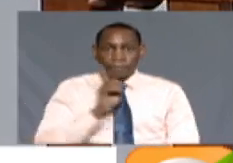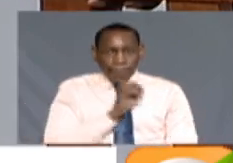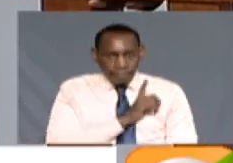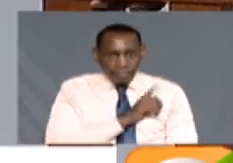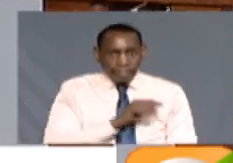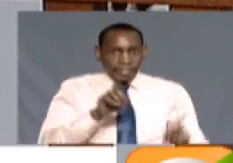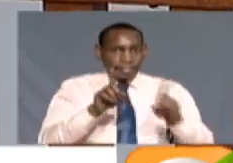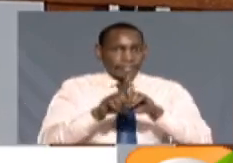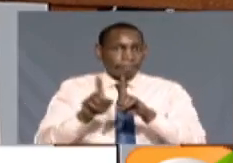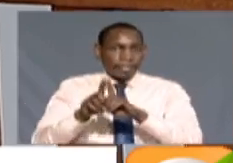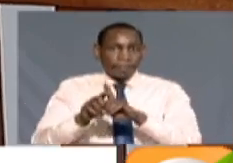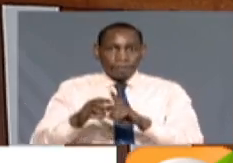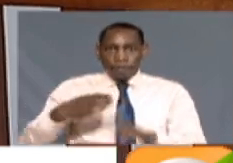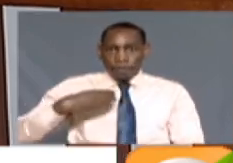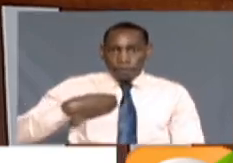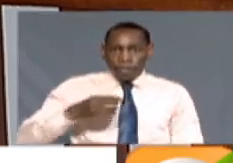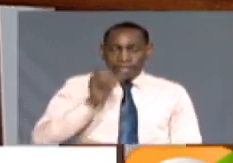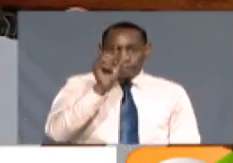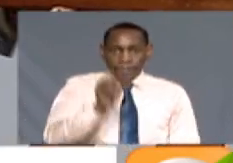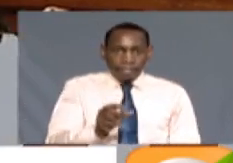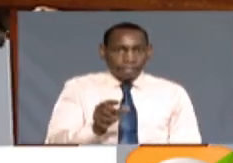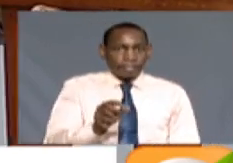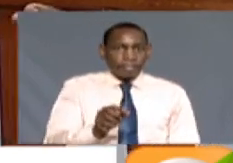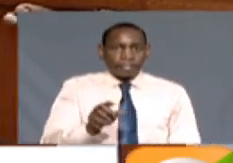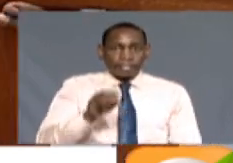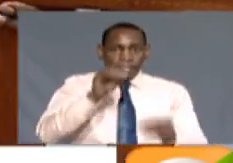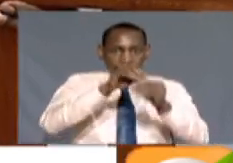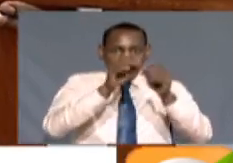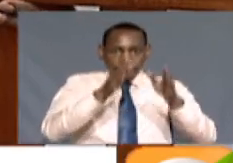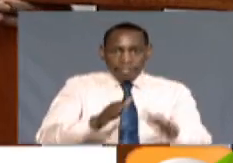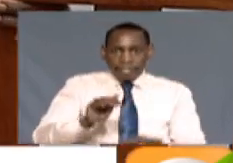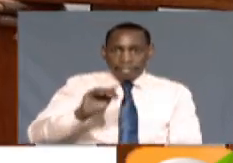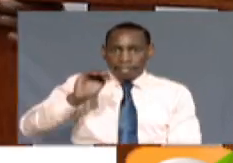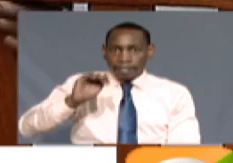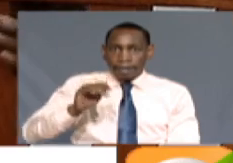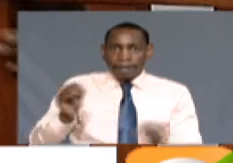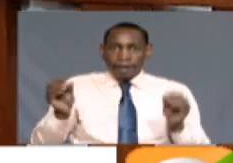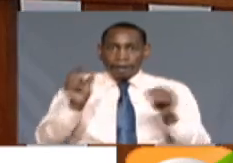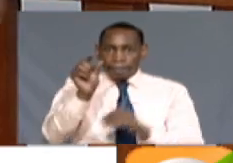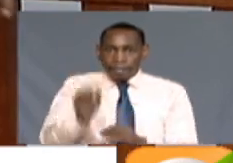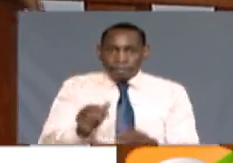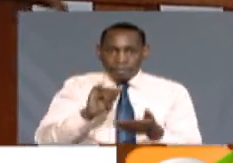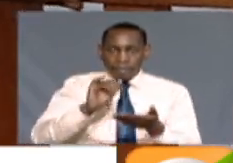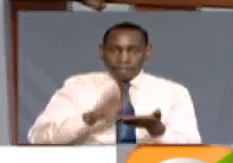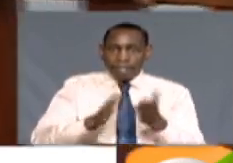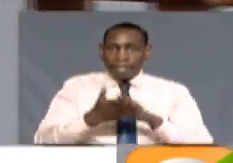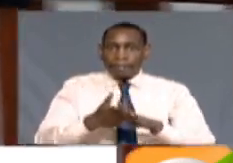the richest person, the heaviest investor in that city is the person they make a mayor. Yes.